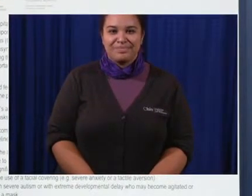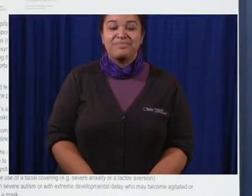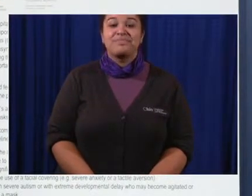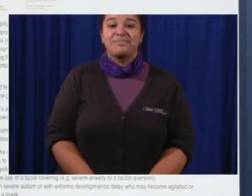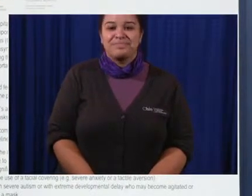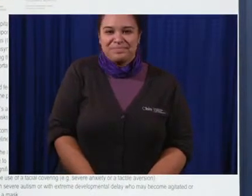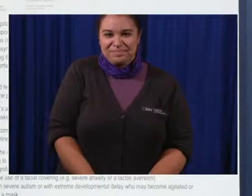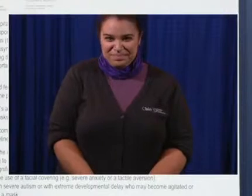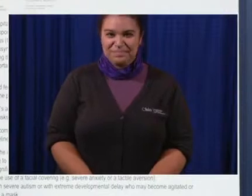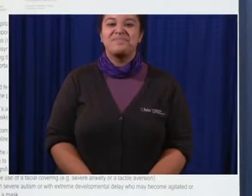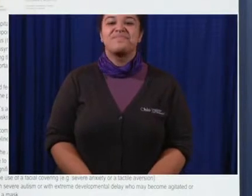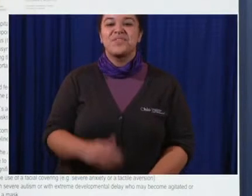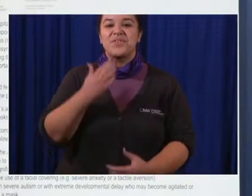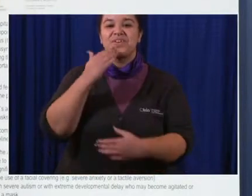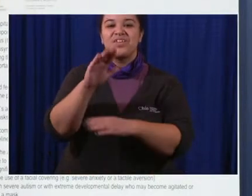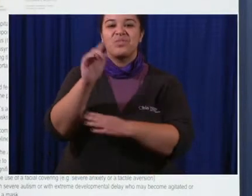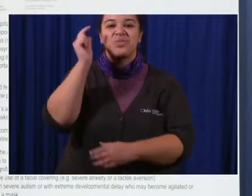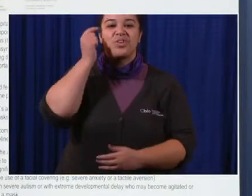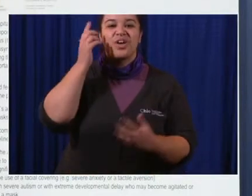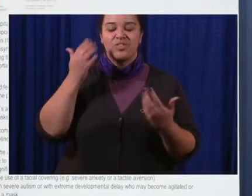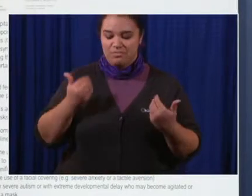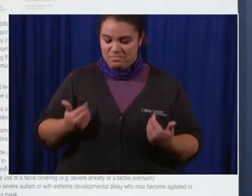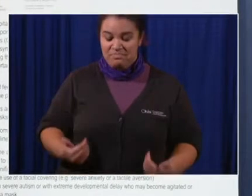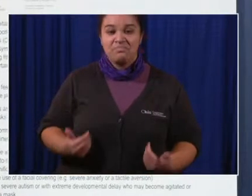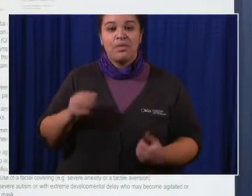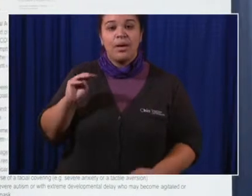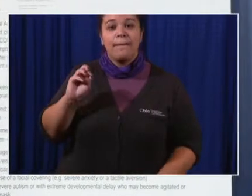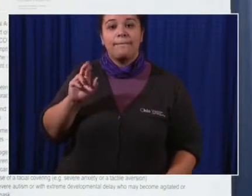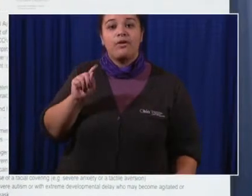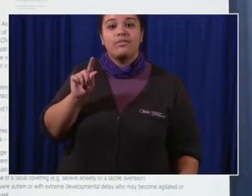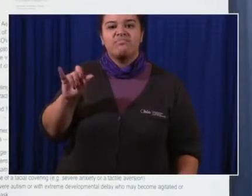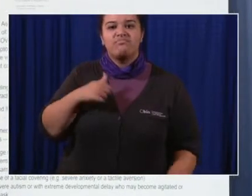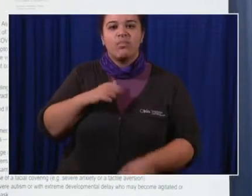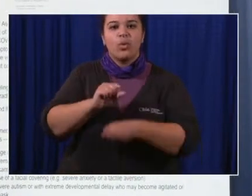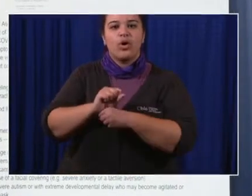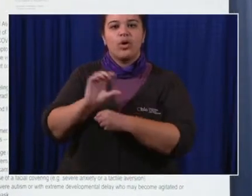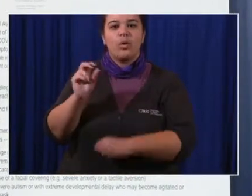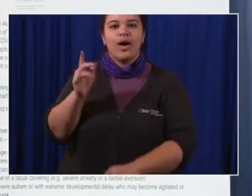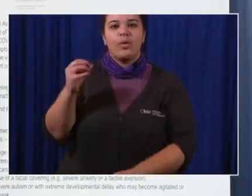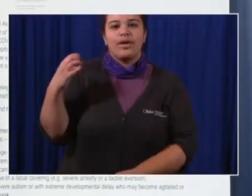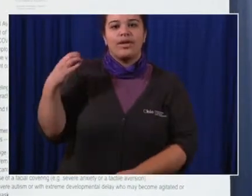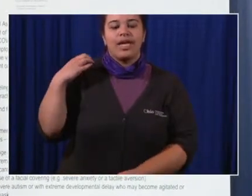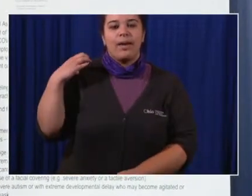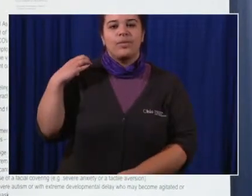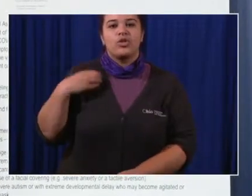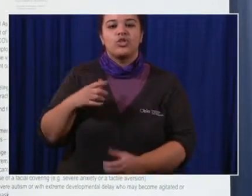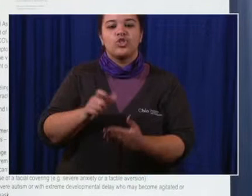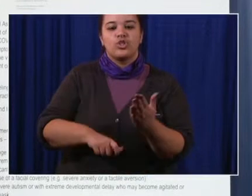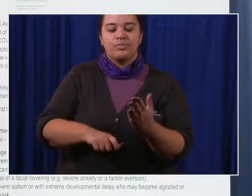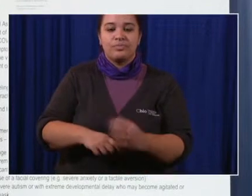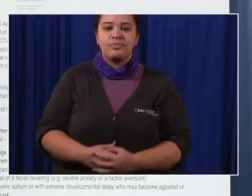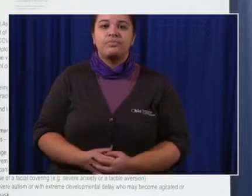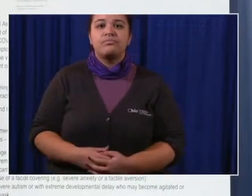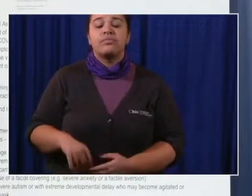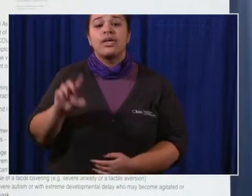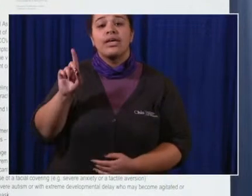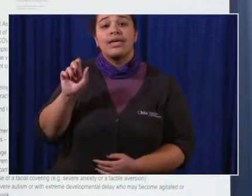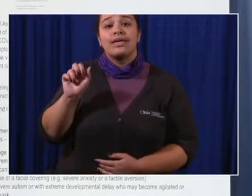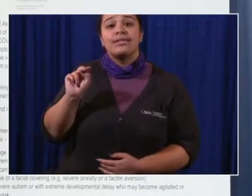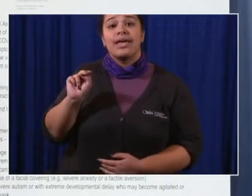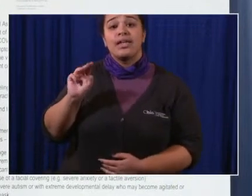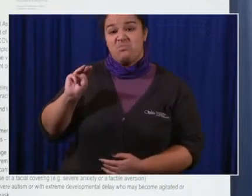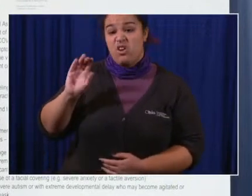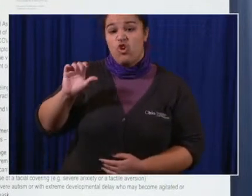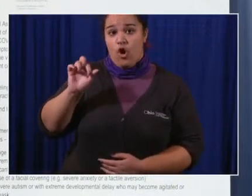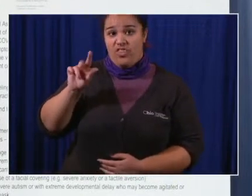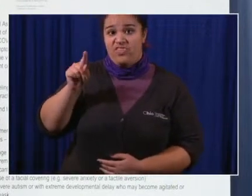Good afternoon, Governor. Marty Schladen, Ohio Capital Journal. At the same time Dan McCarthy was lobbying for First Energy, he was